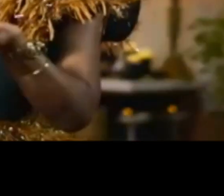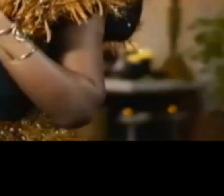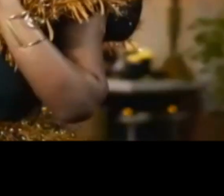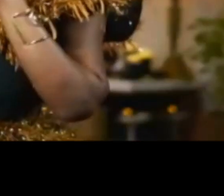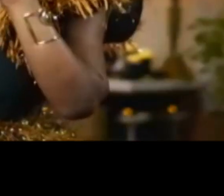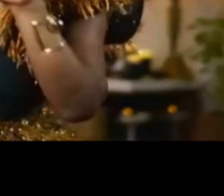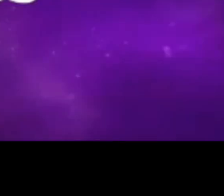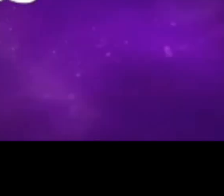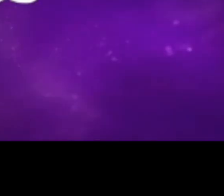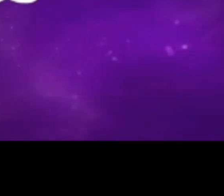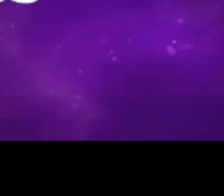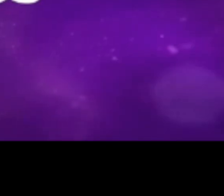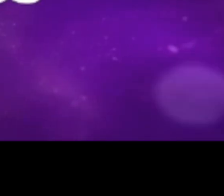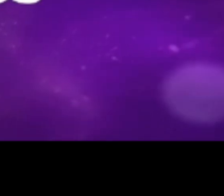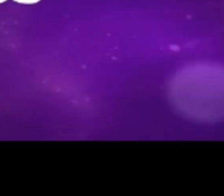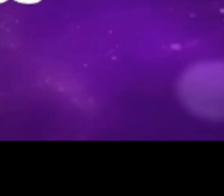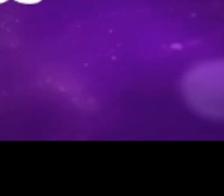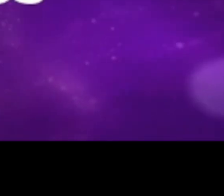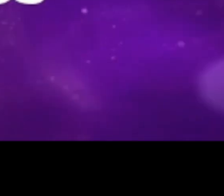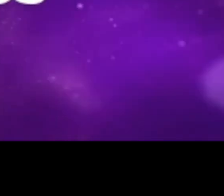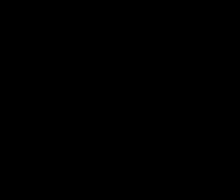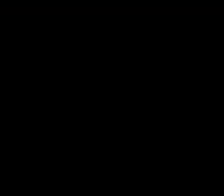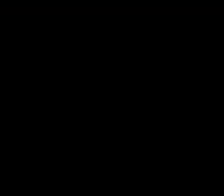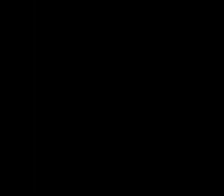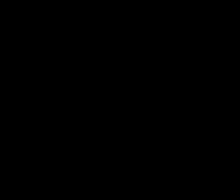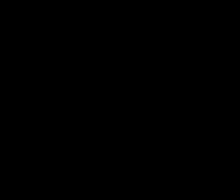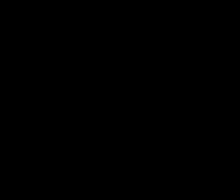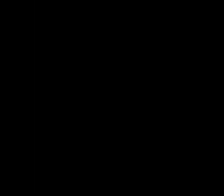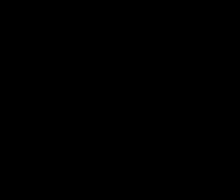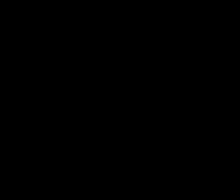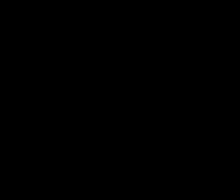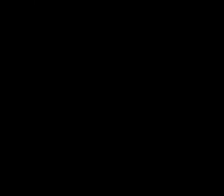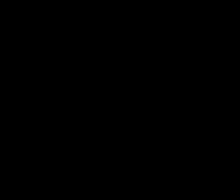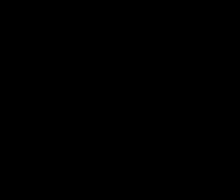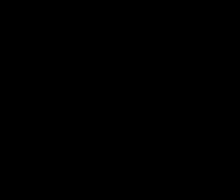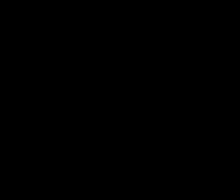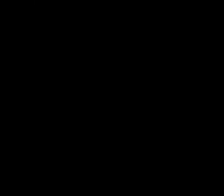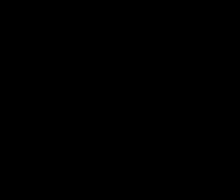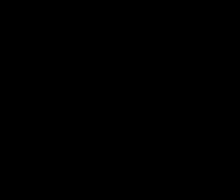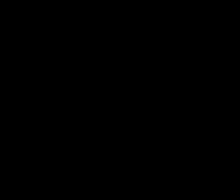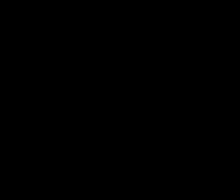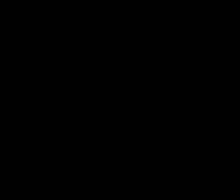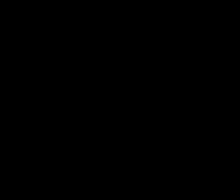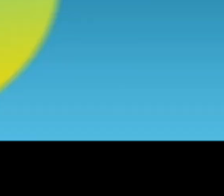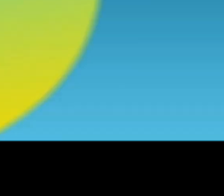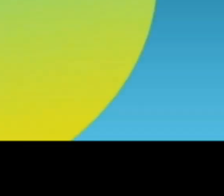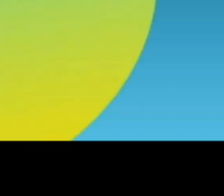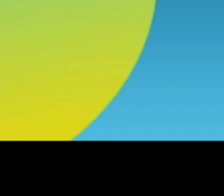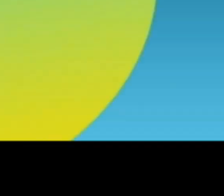No. The Real Housewives of Abuja, only on Showmax.